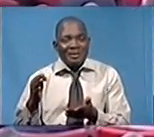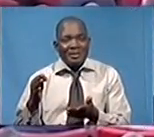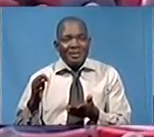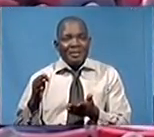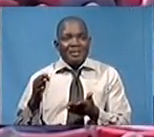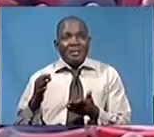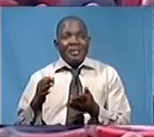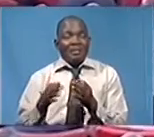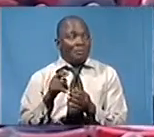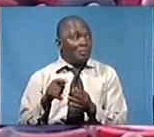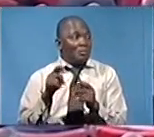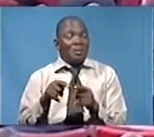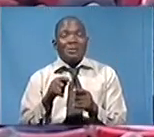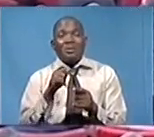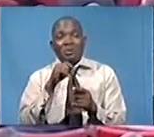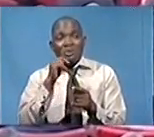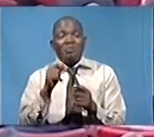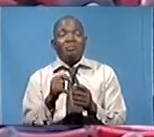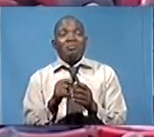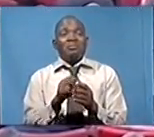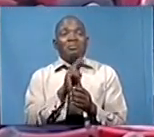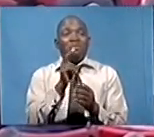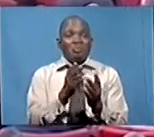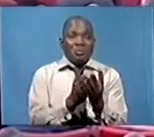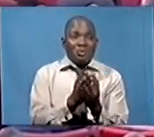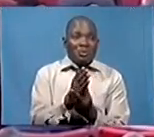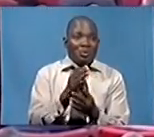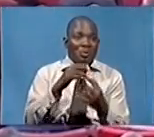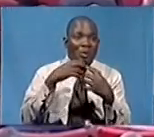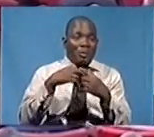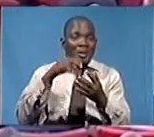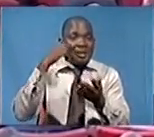go through the biometric verification